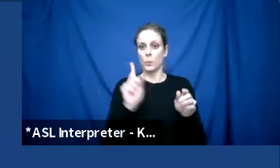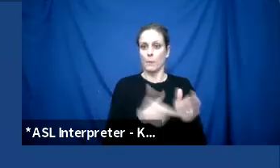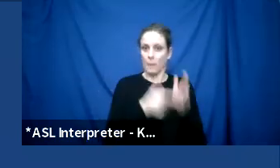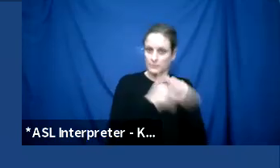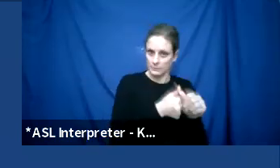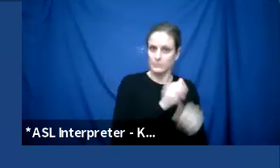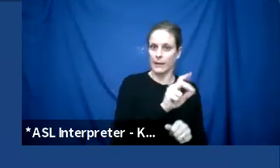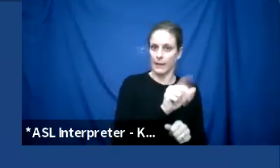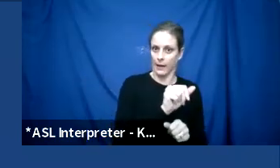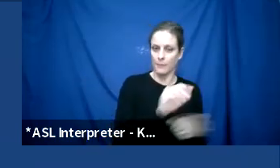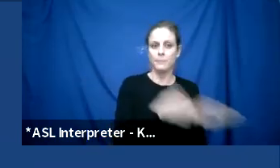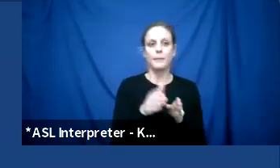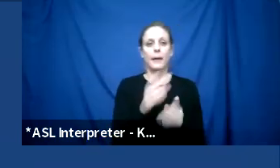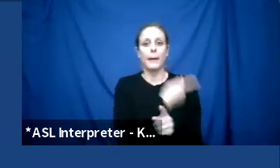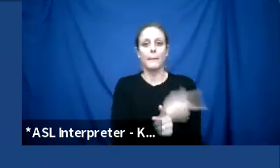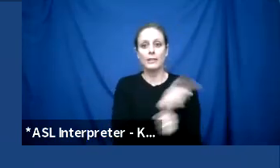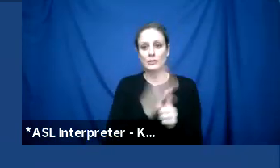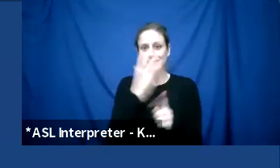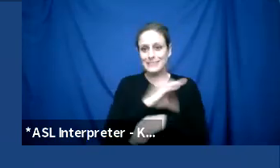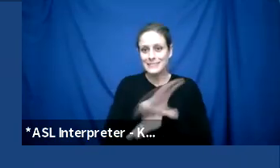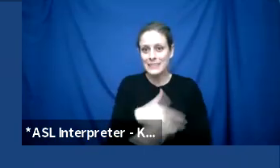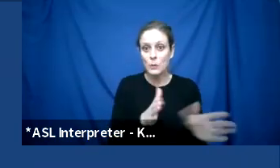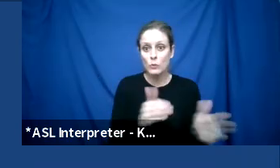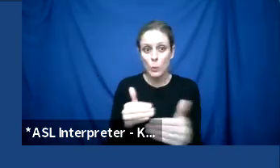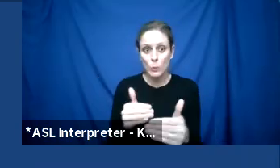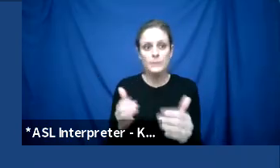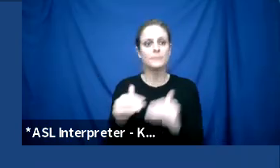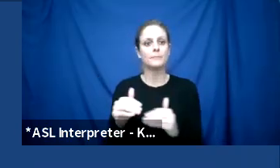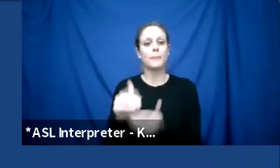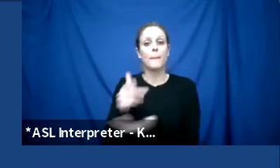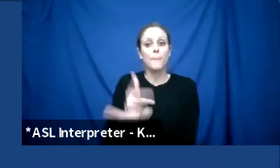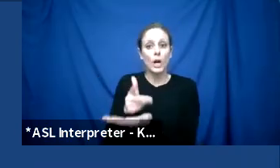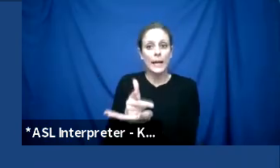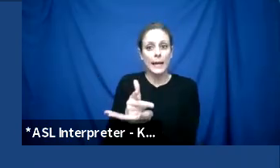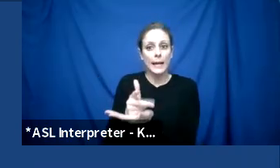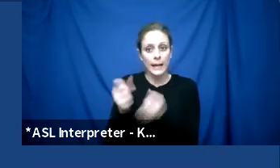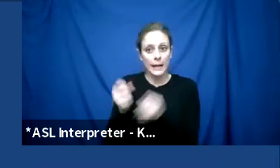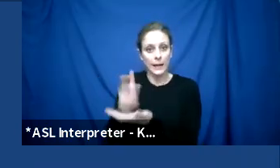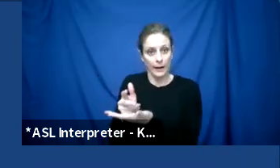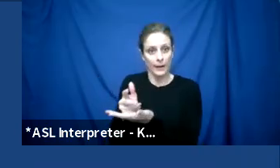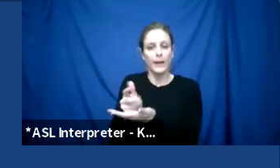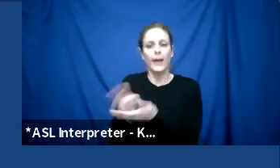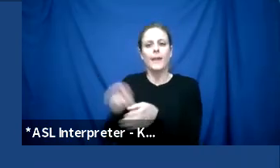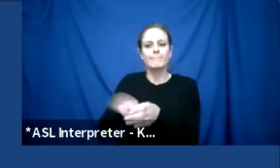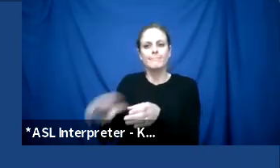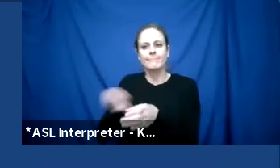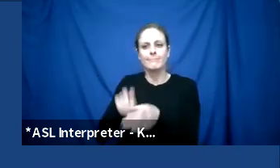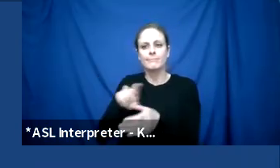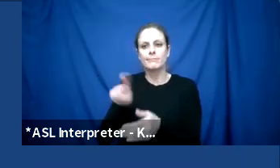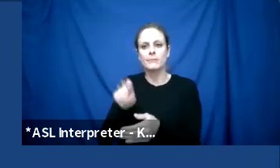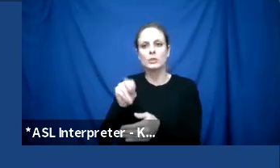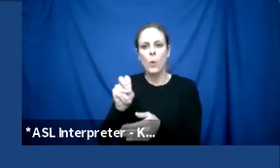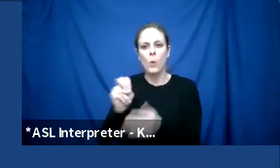patient sleeping rooms, parking, passenger loading zones. We'll talk about the accessible route